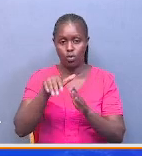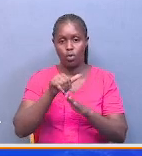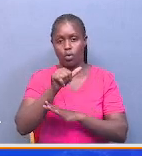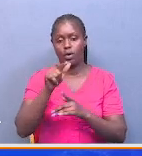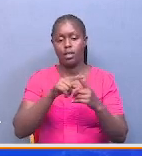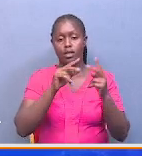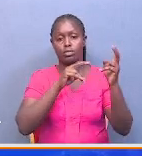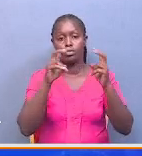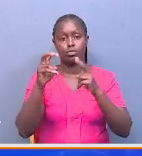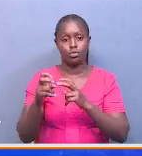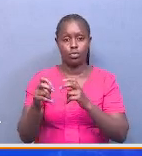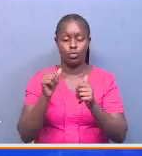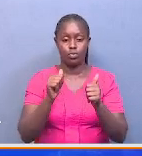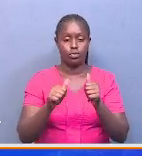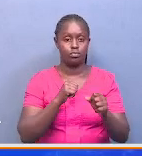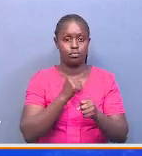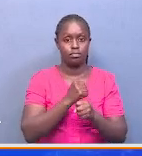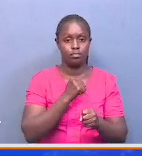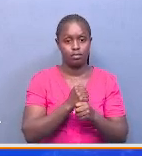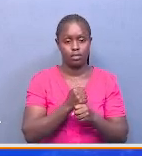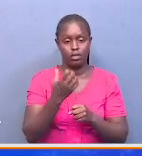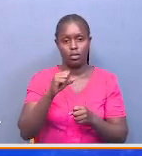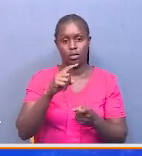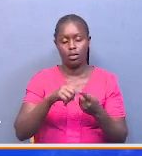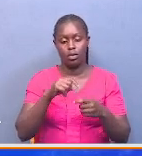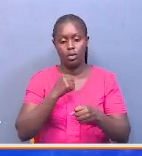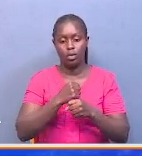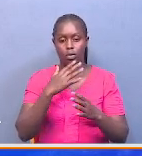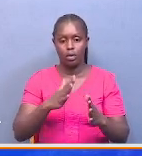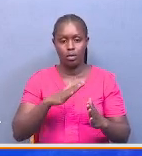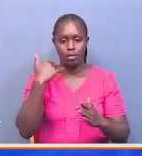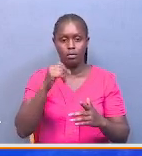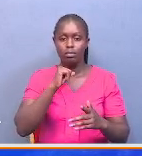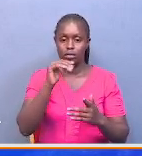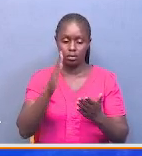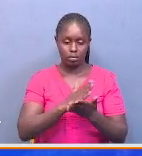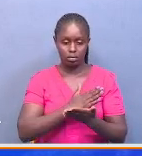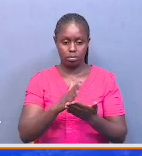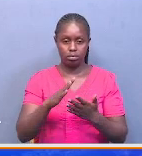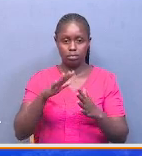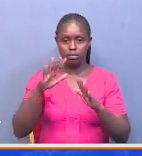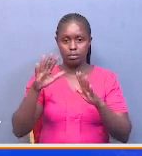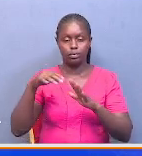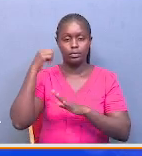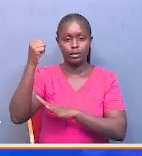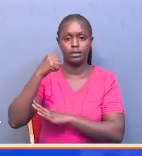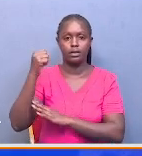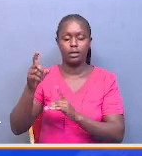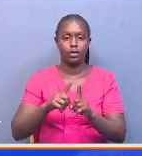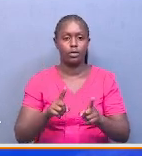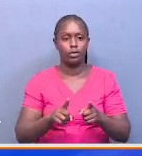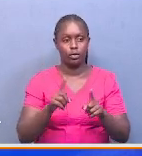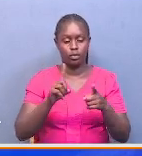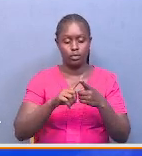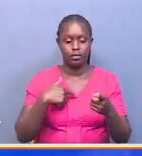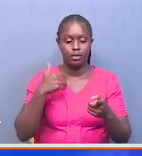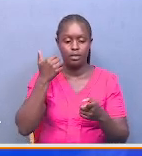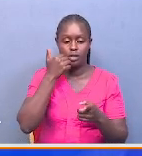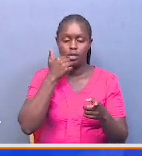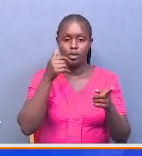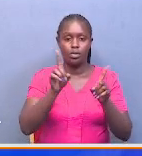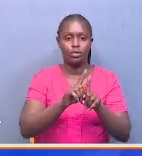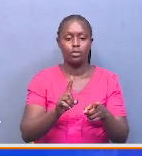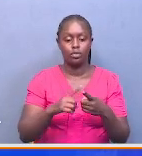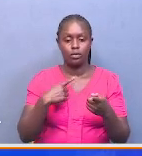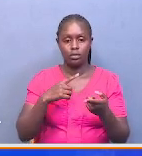issues. The dismissal that was done saw workers who were not part of the strike, such as those on maternity and sick leave, also suffer the